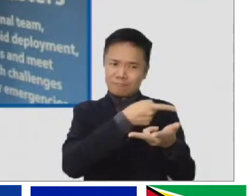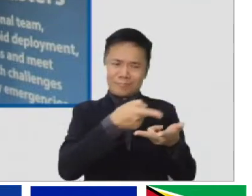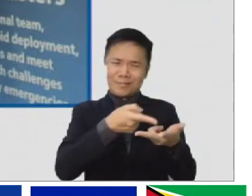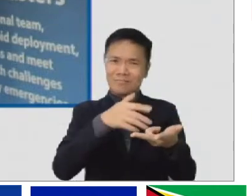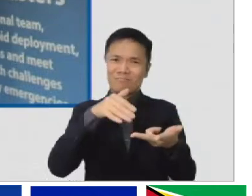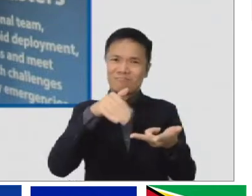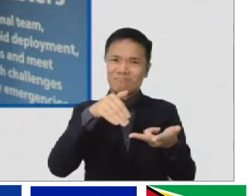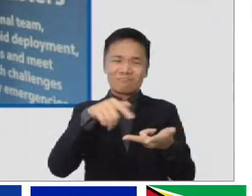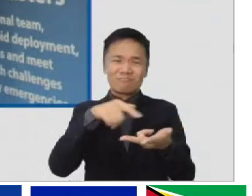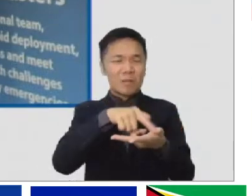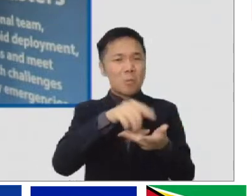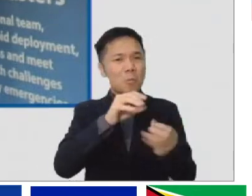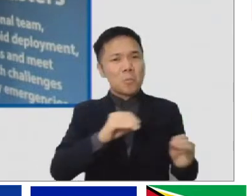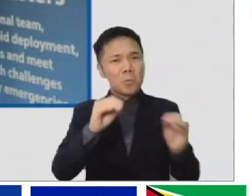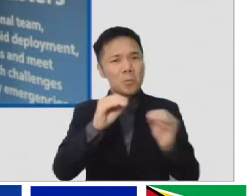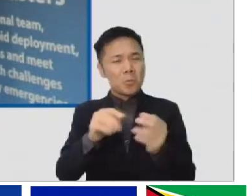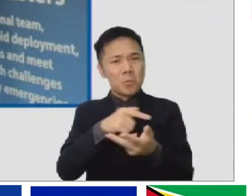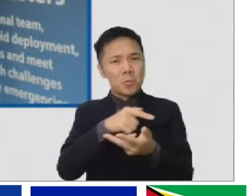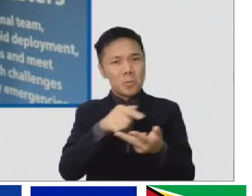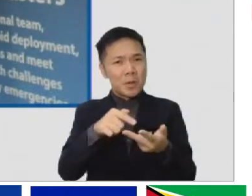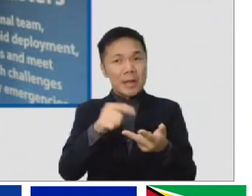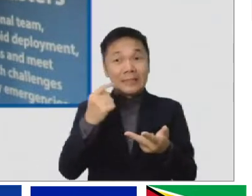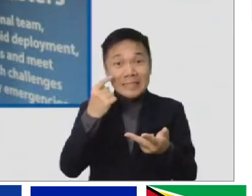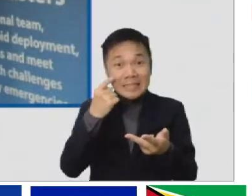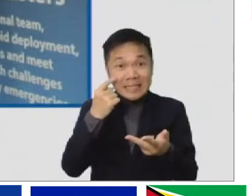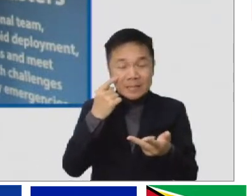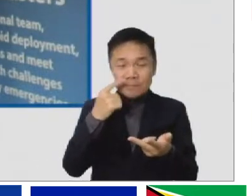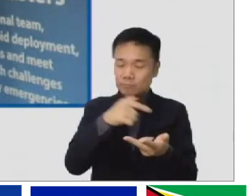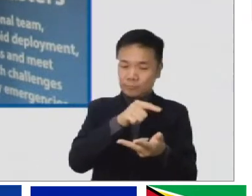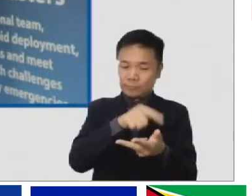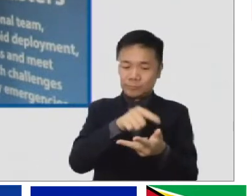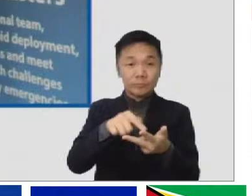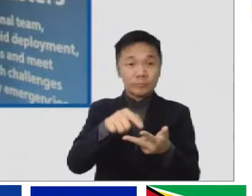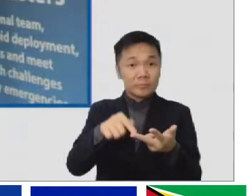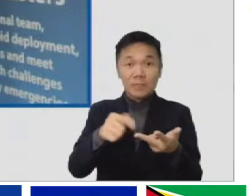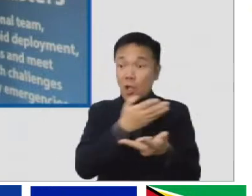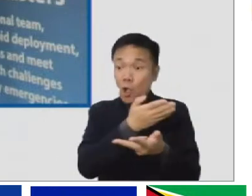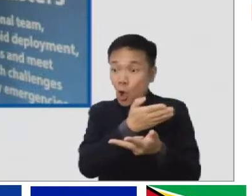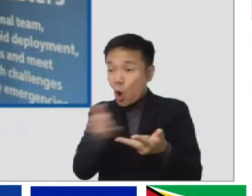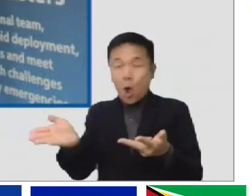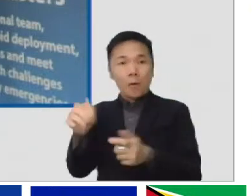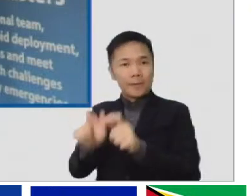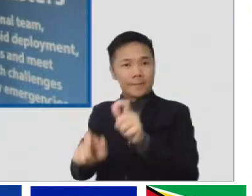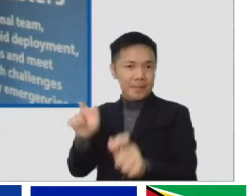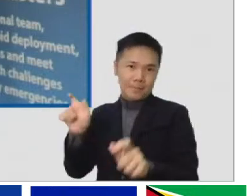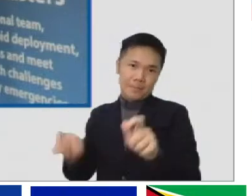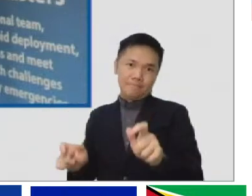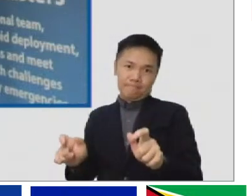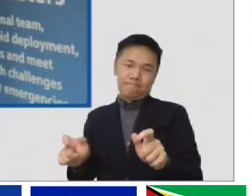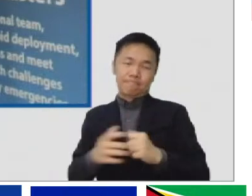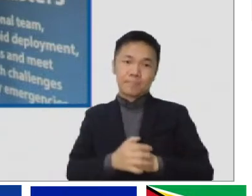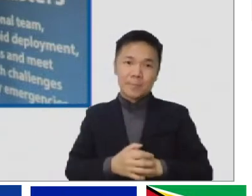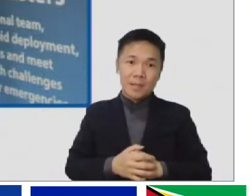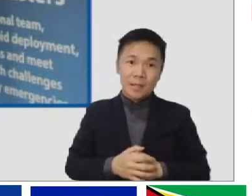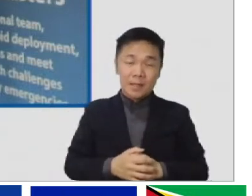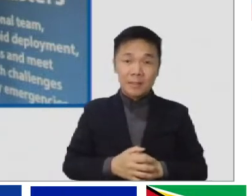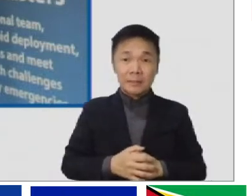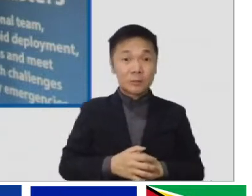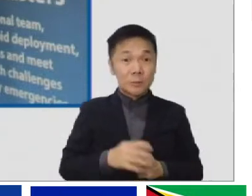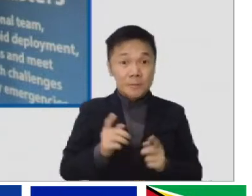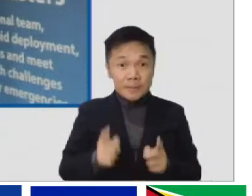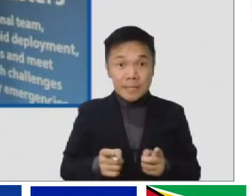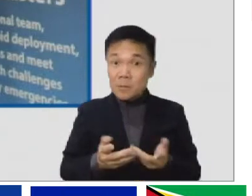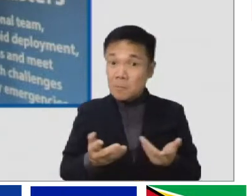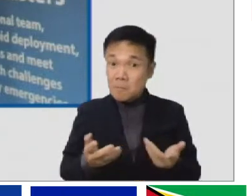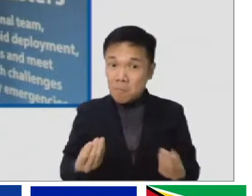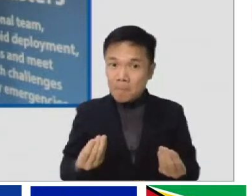or of an area. It is the property of the whole population, and therefore it requires interaction